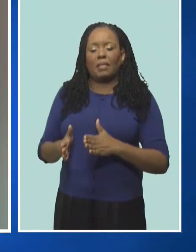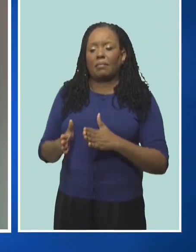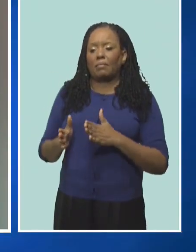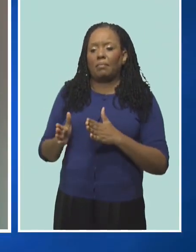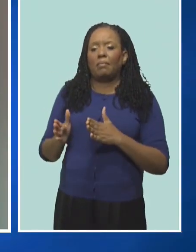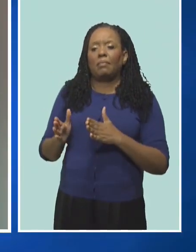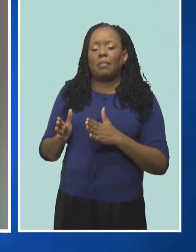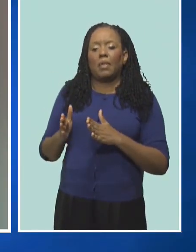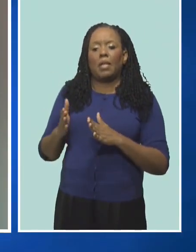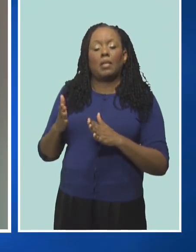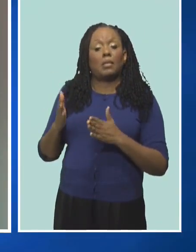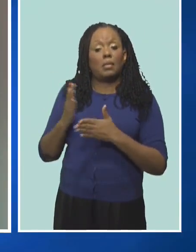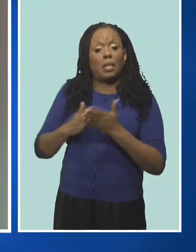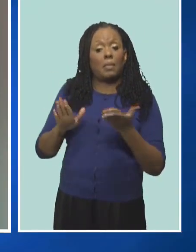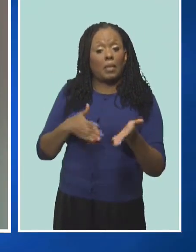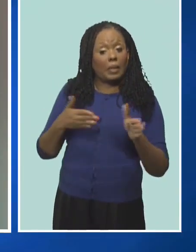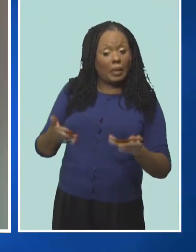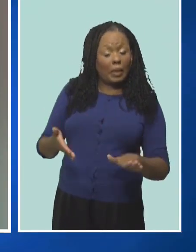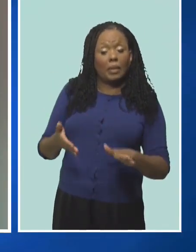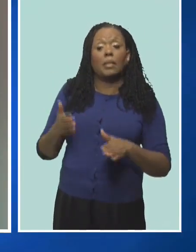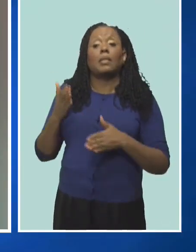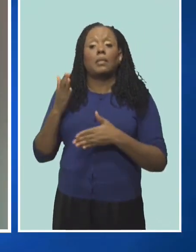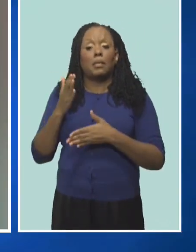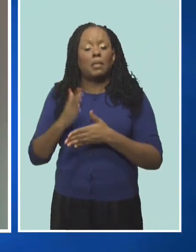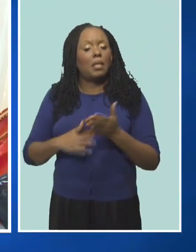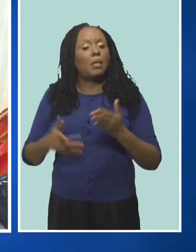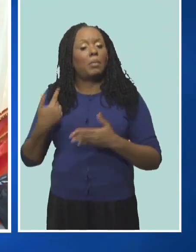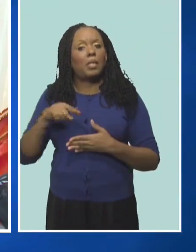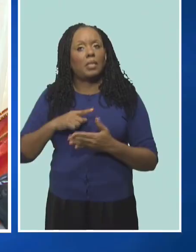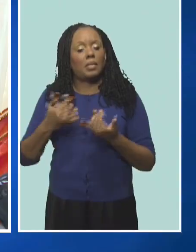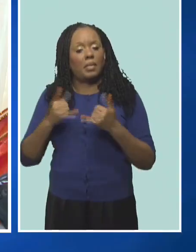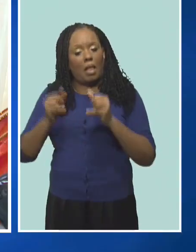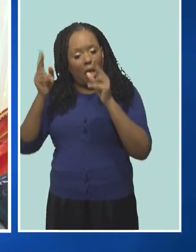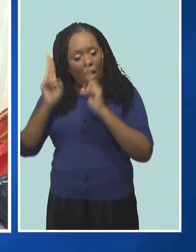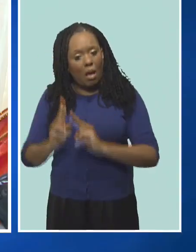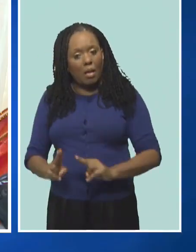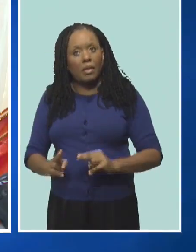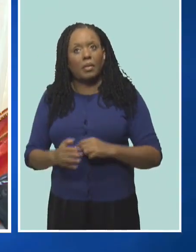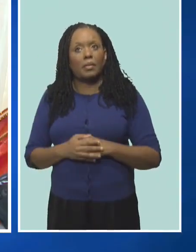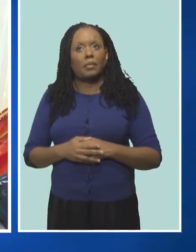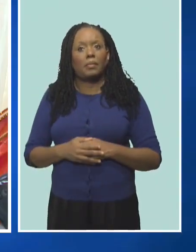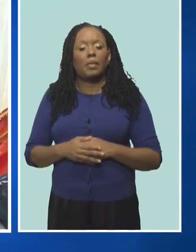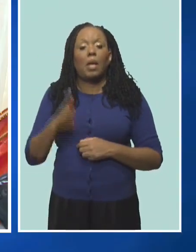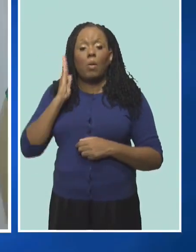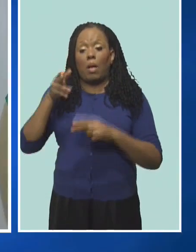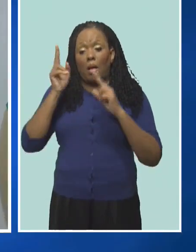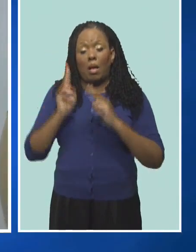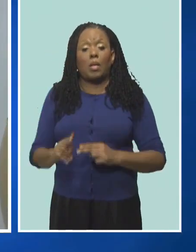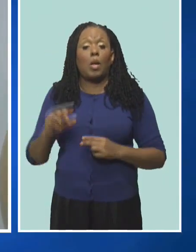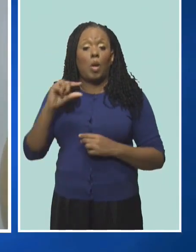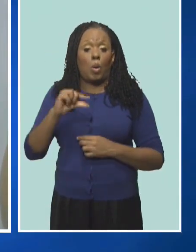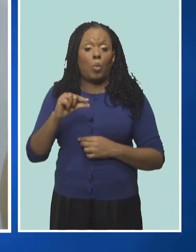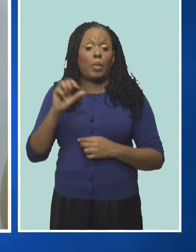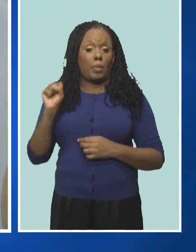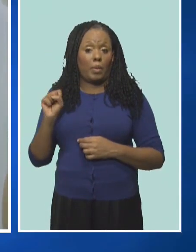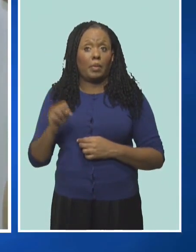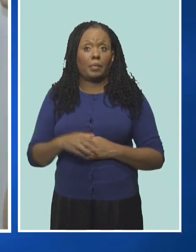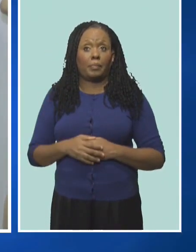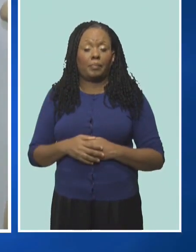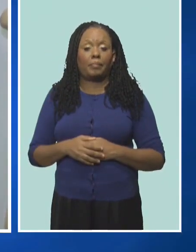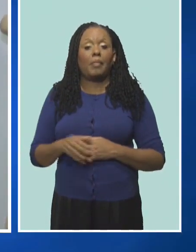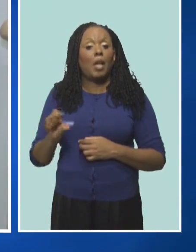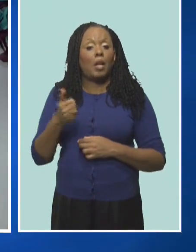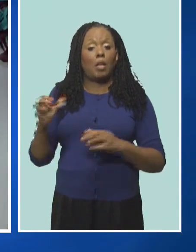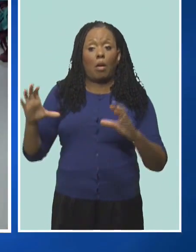Chandler, Robert Weeks, those designers, paying a very special tribute to the late Gwyneth Squires. The Colors team, led by Brian